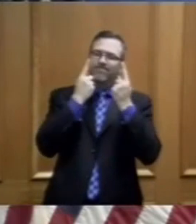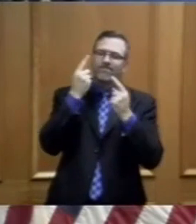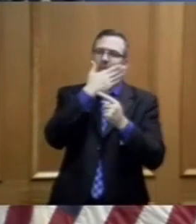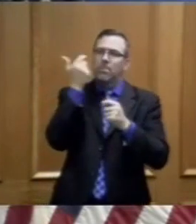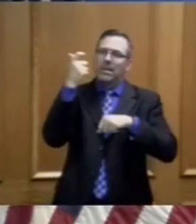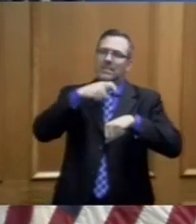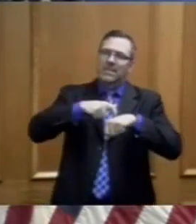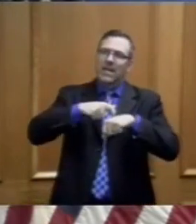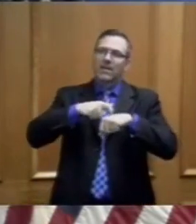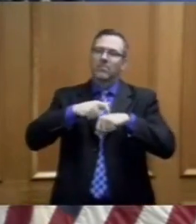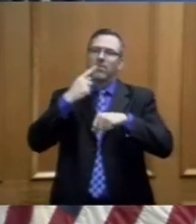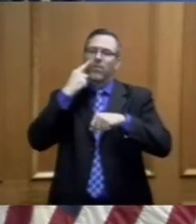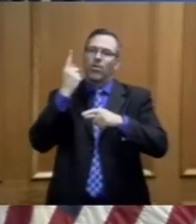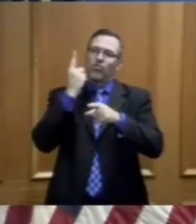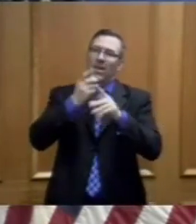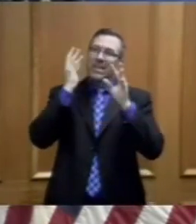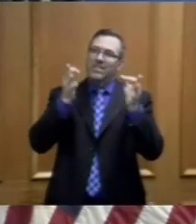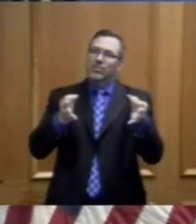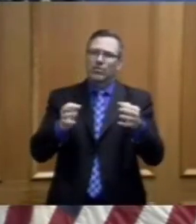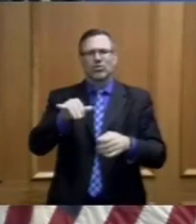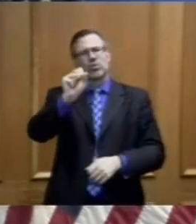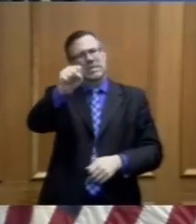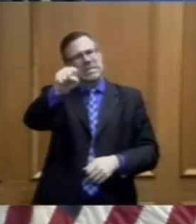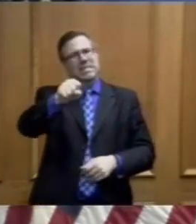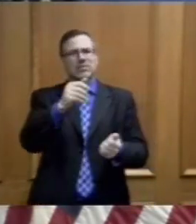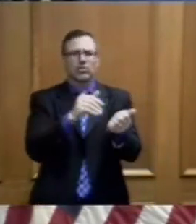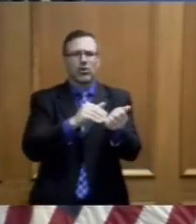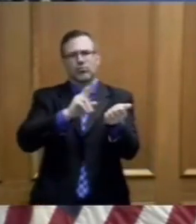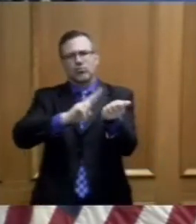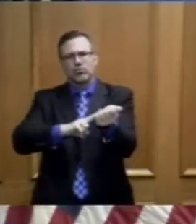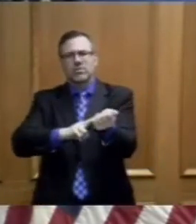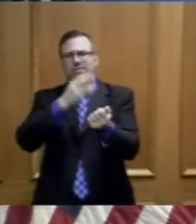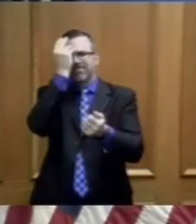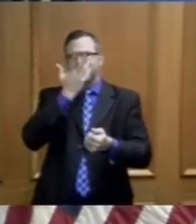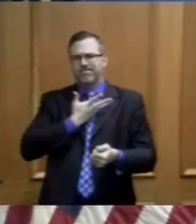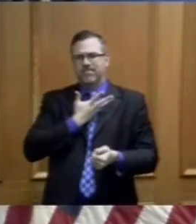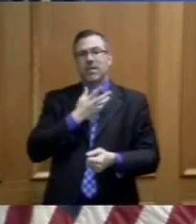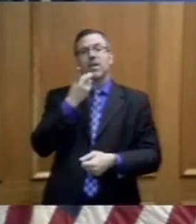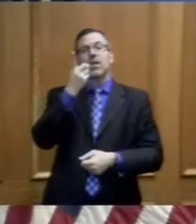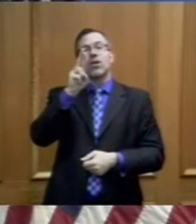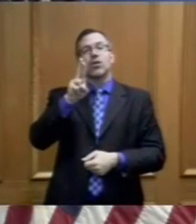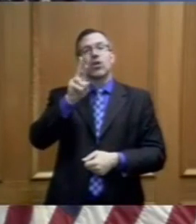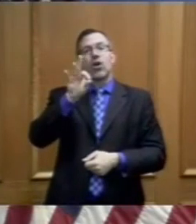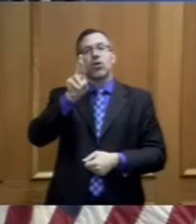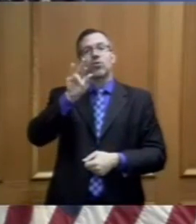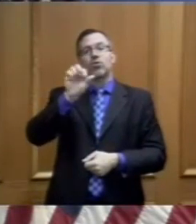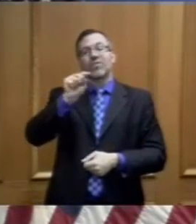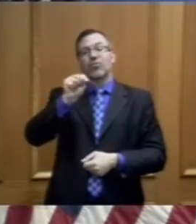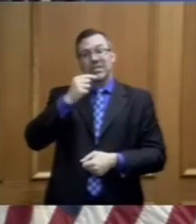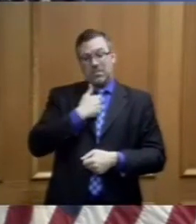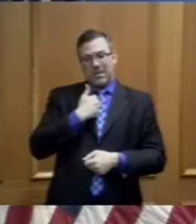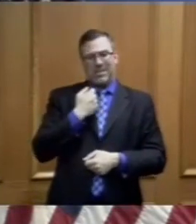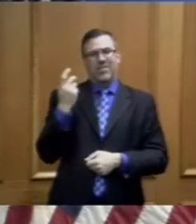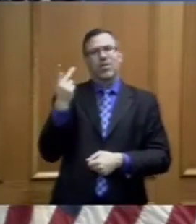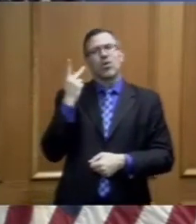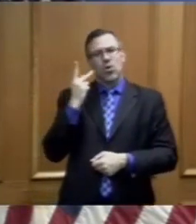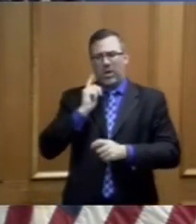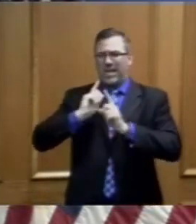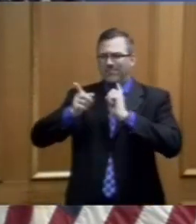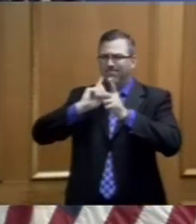So certainly input from the health community. Dr. Frist and I have been talking for weeks